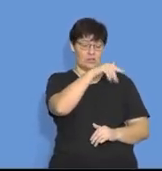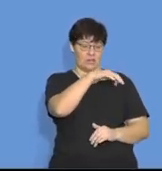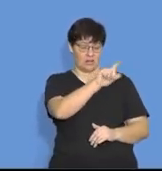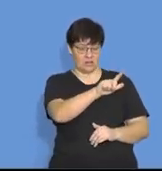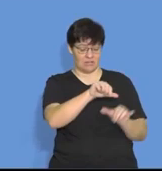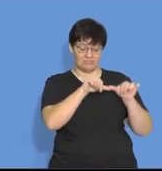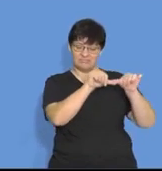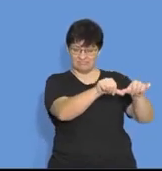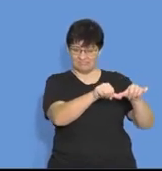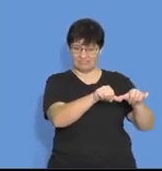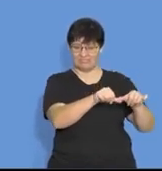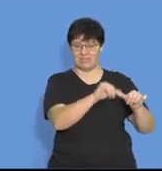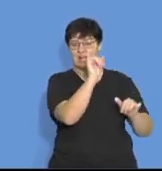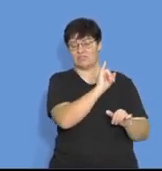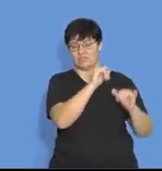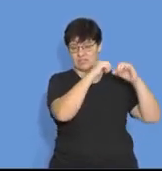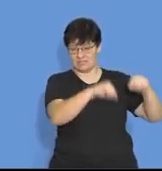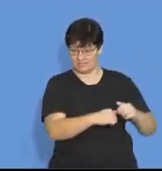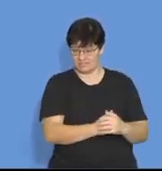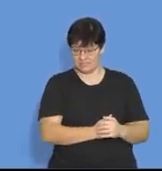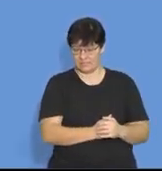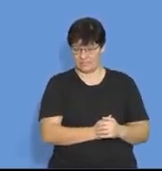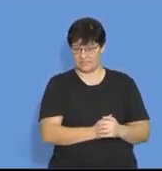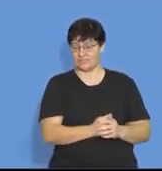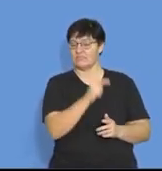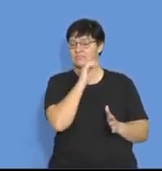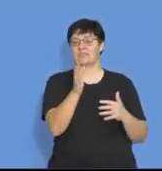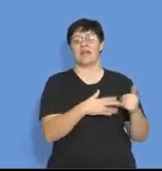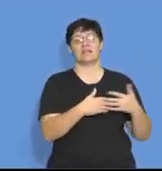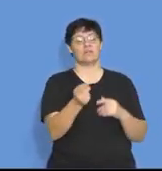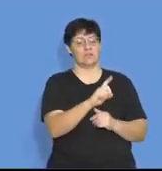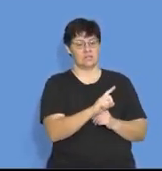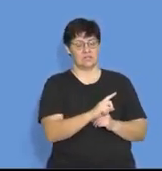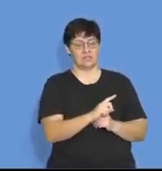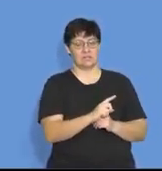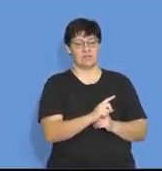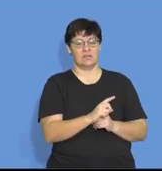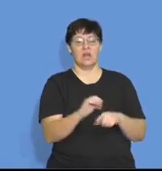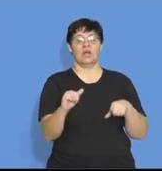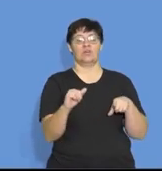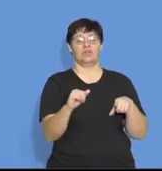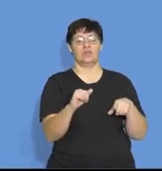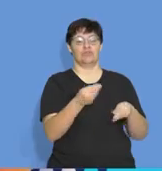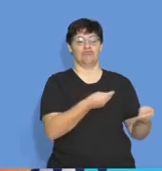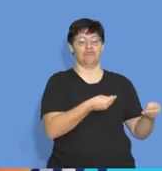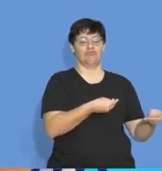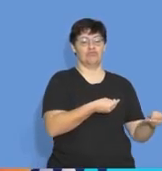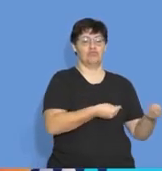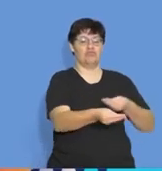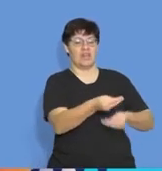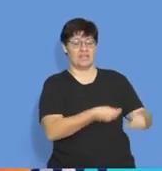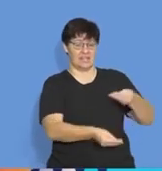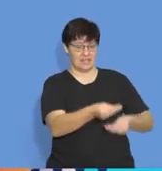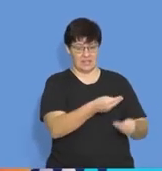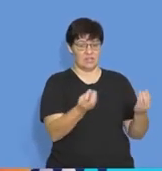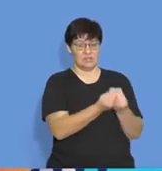dealt with the perpetual inventory system, remember, we're dealing with a trading stock account, where